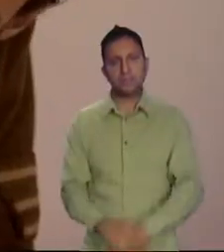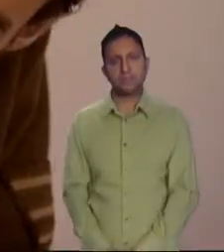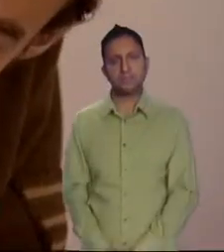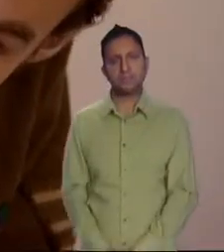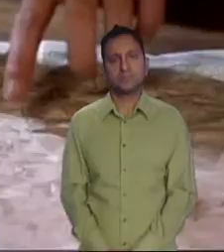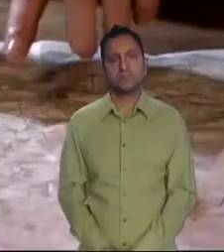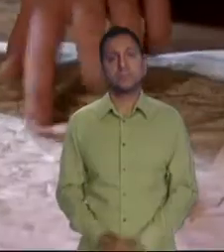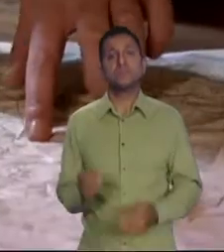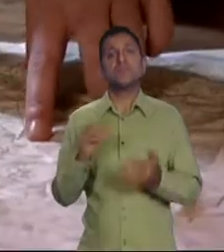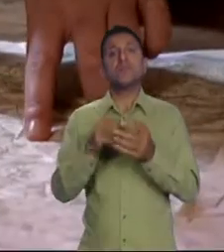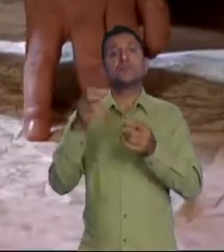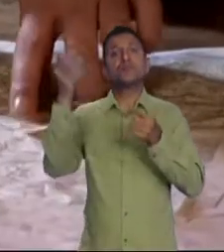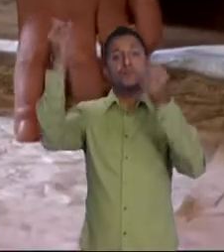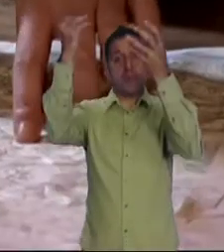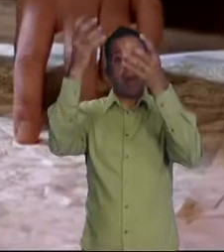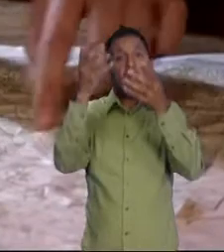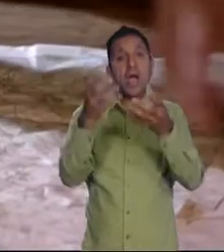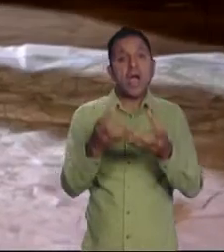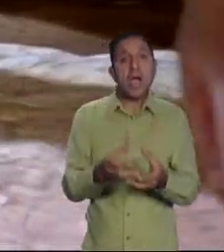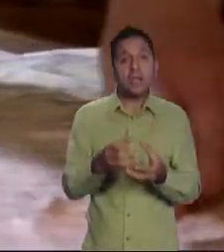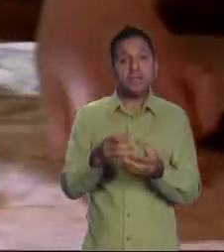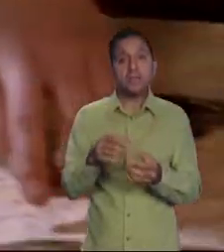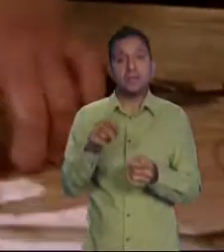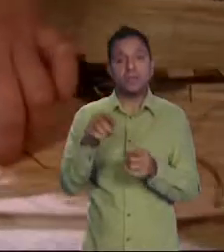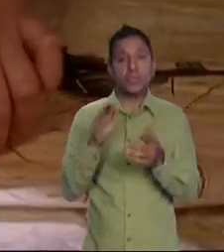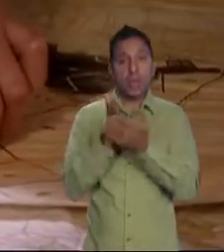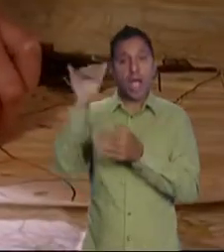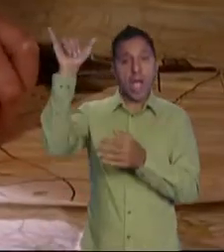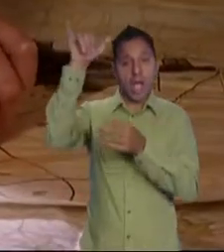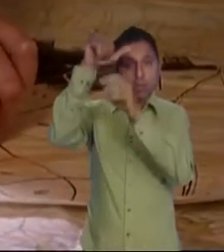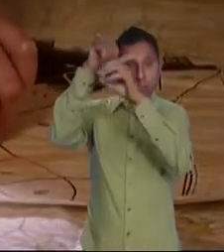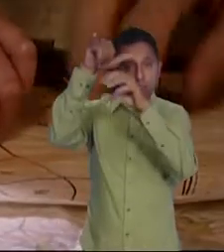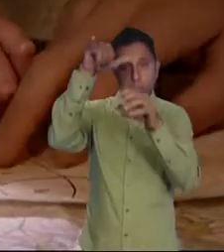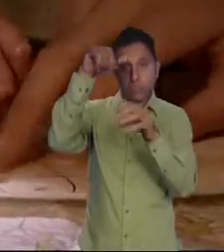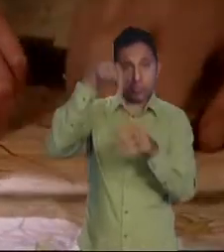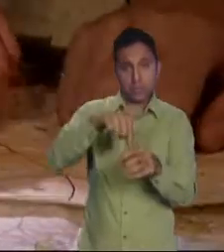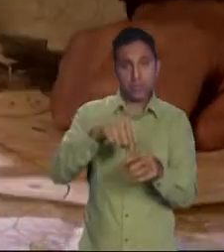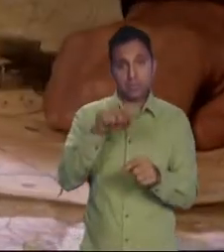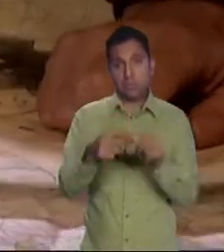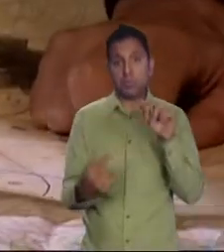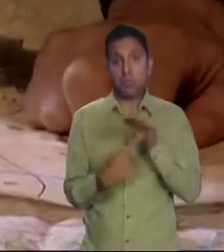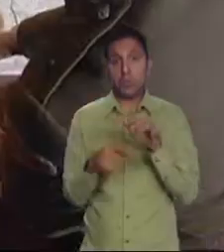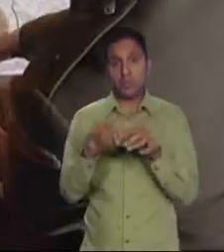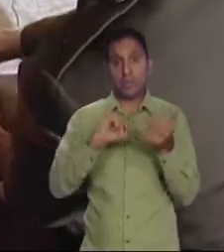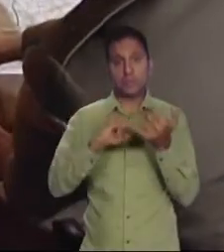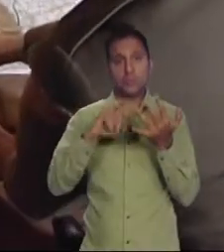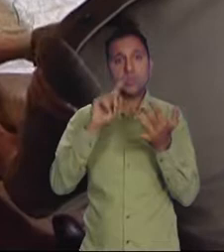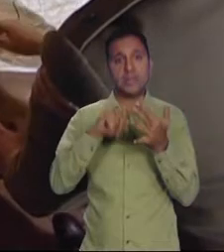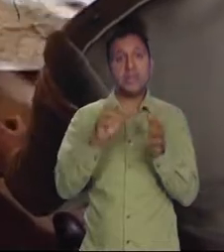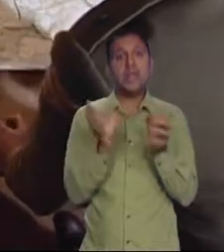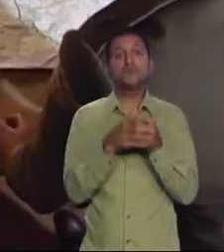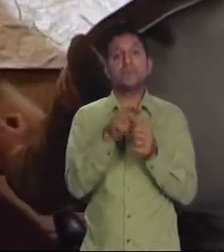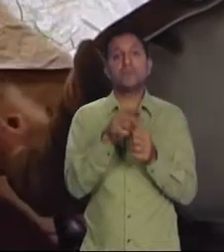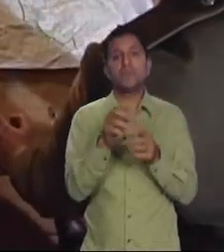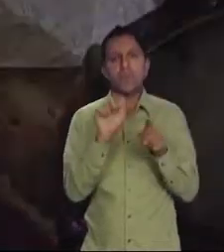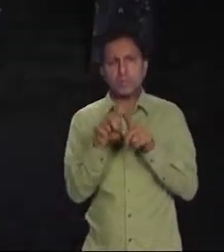air, and it was essential that the SOE agent find an appropriate drop-off point. An open space was needed, away from wooded areas and